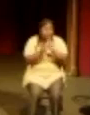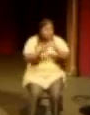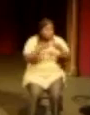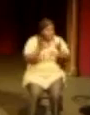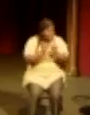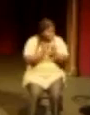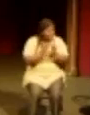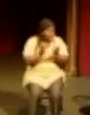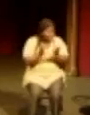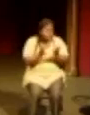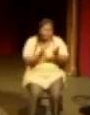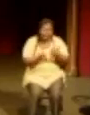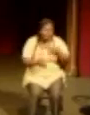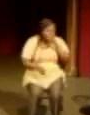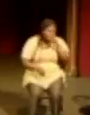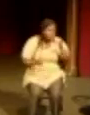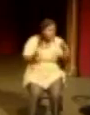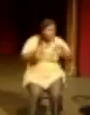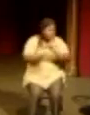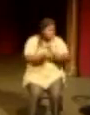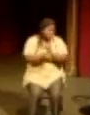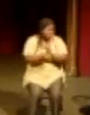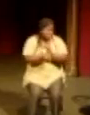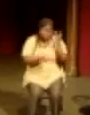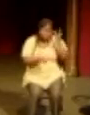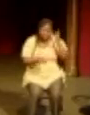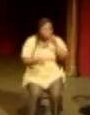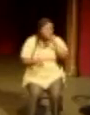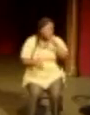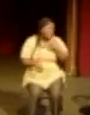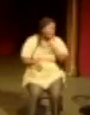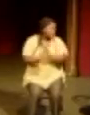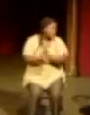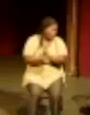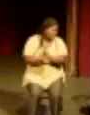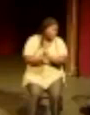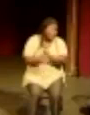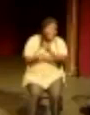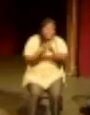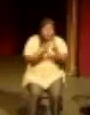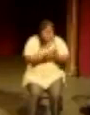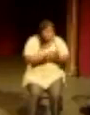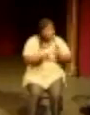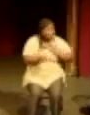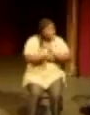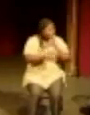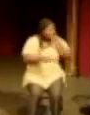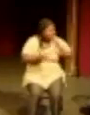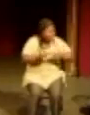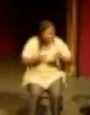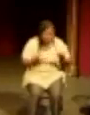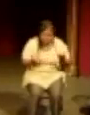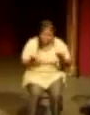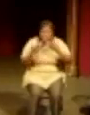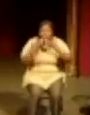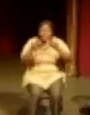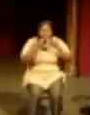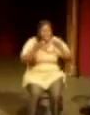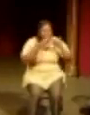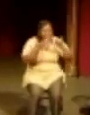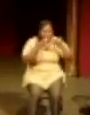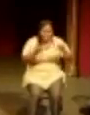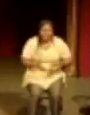love coming to work, number one, because I love my job, but number two, they make it so doggone fun to come to work. So thanks to the Orange Brigade over